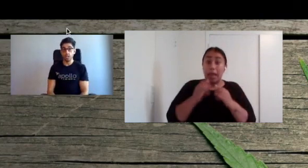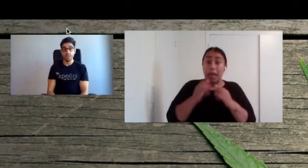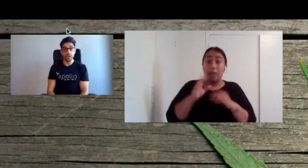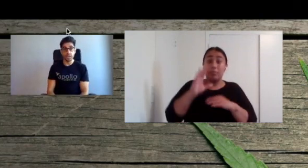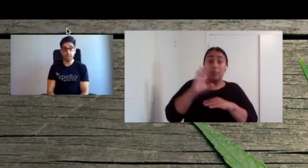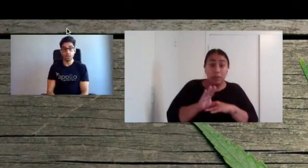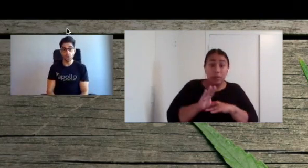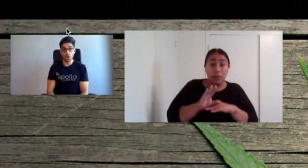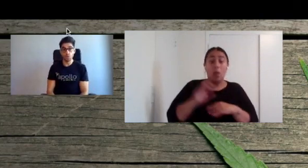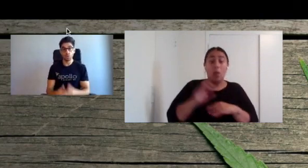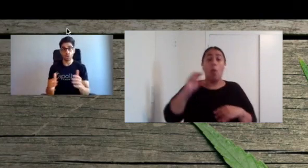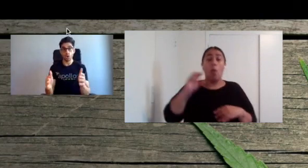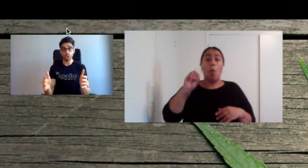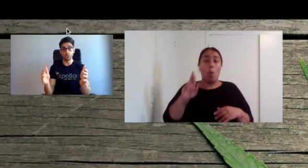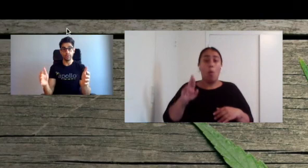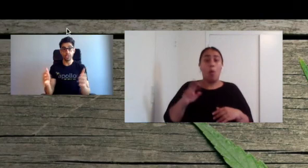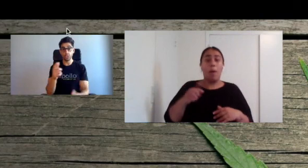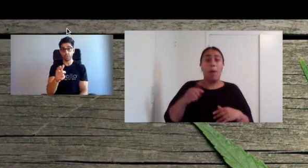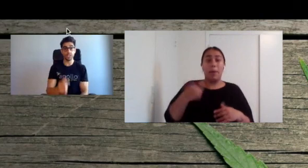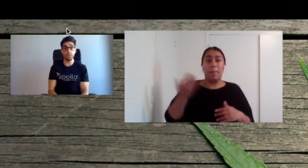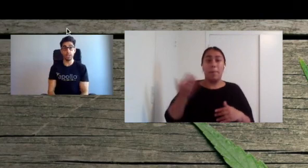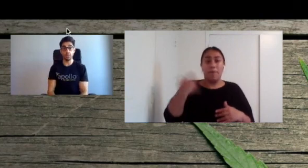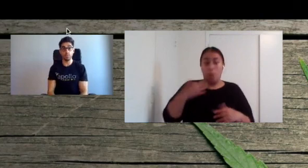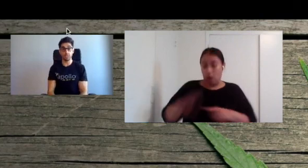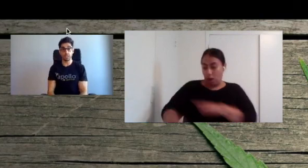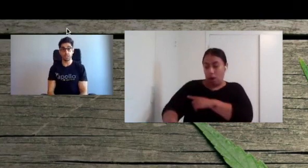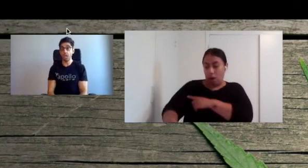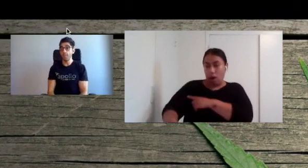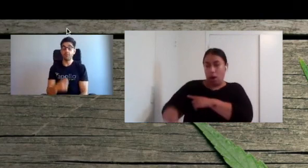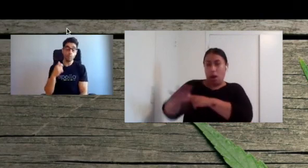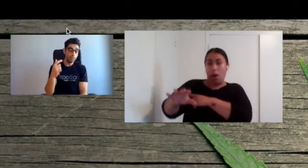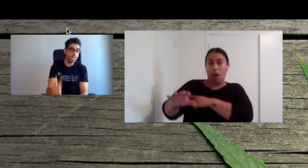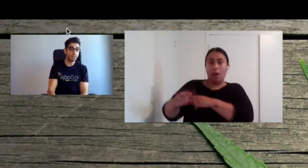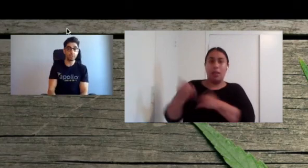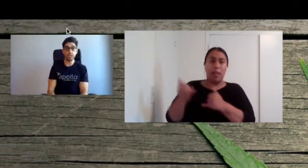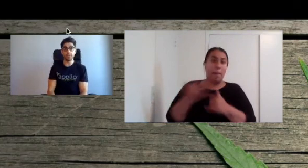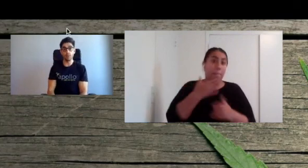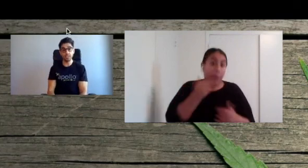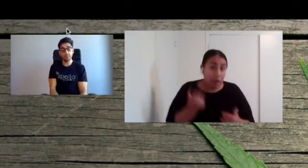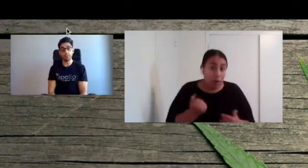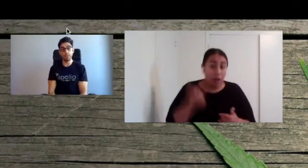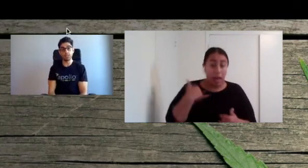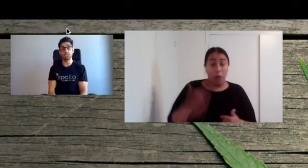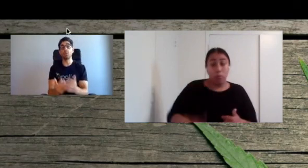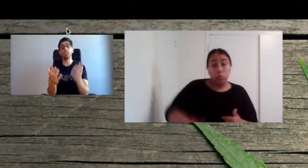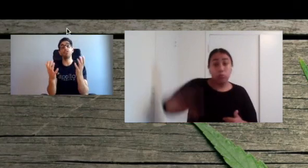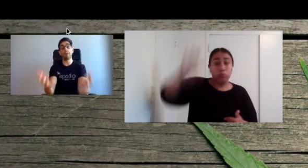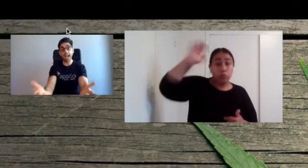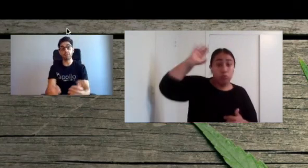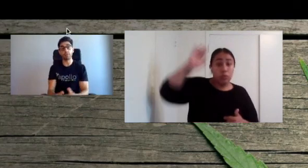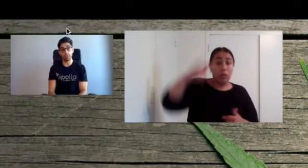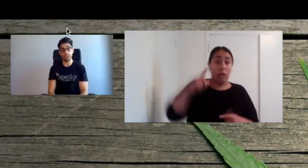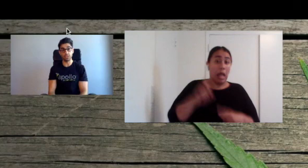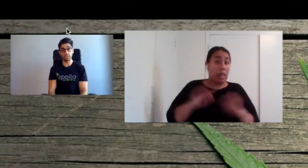modulation, there is no long-term research for CBD and immune modulation, but from what we gather in clinic and what we see from our patients and what we hear